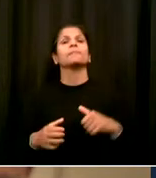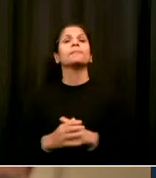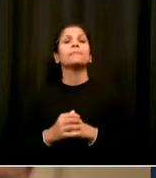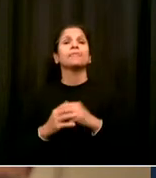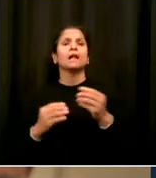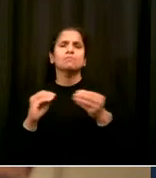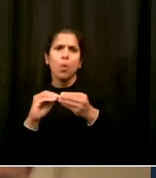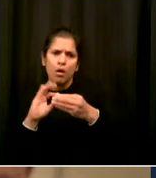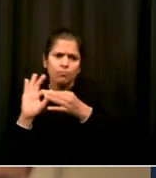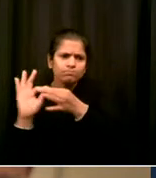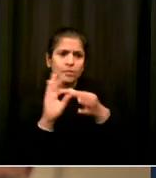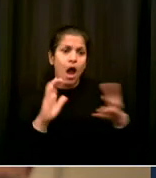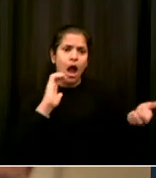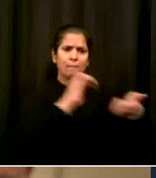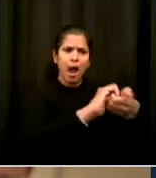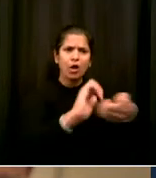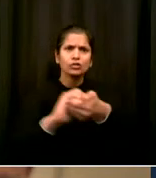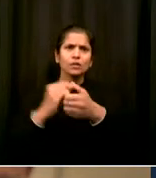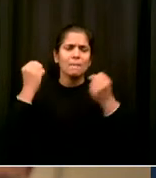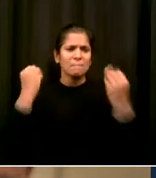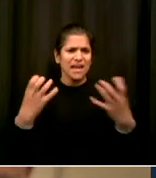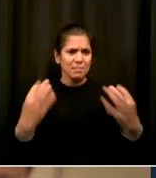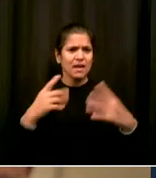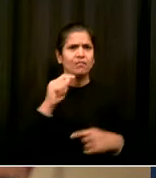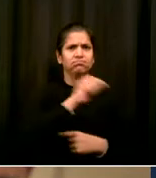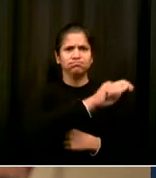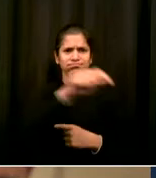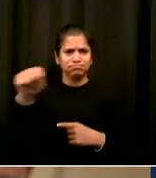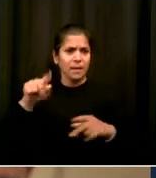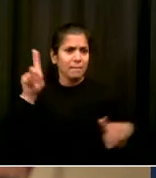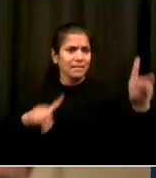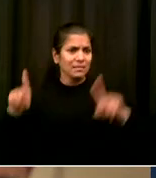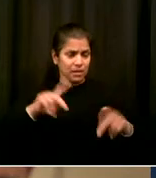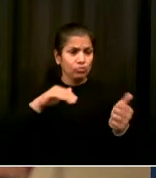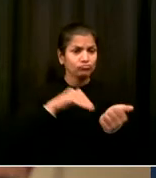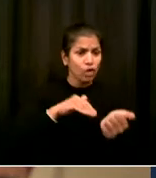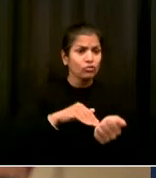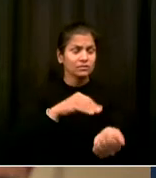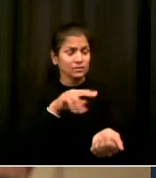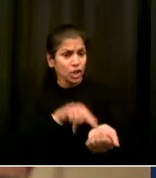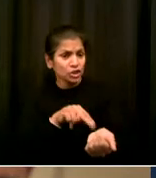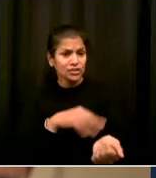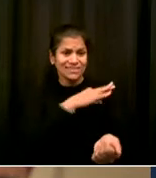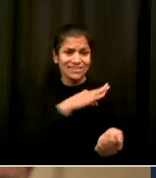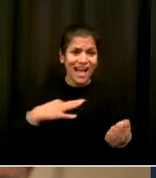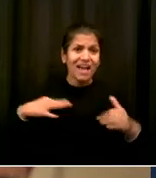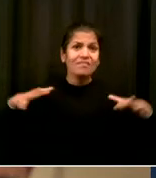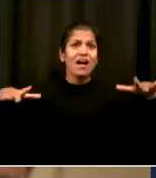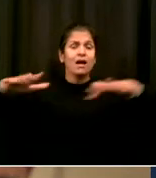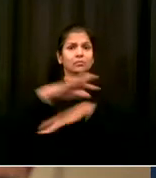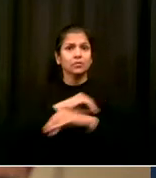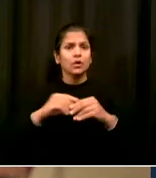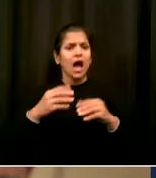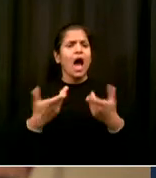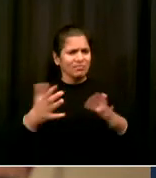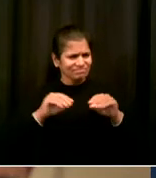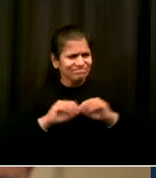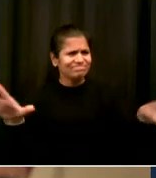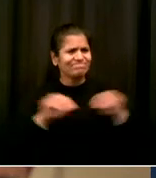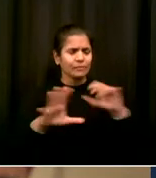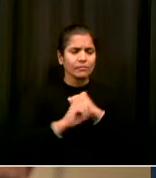so many community-based organizations that can be part of this and have the ability to reach people, move people, motivate people. They're going to be a part of this in a big